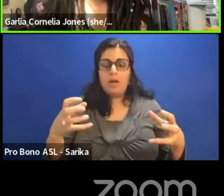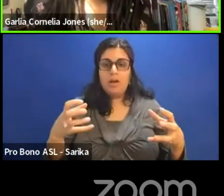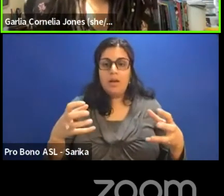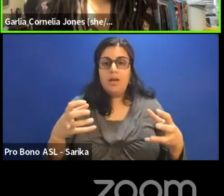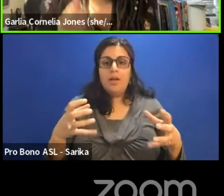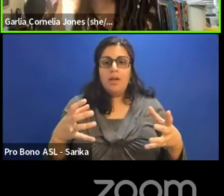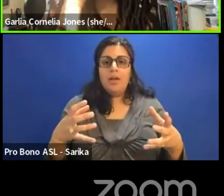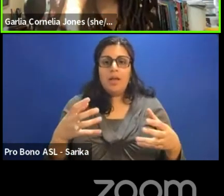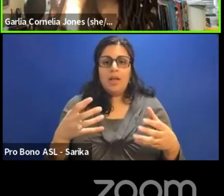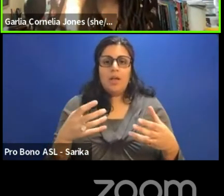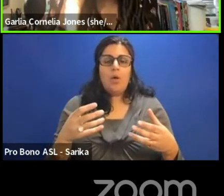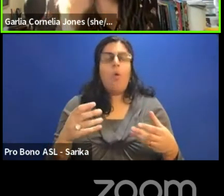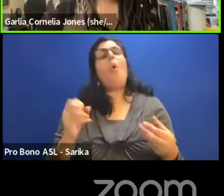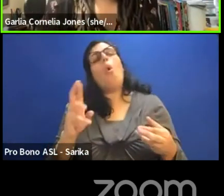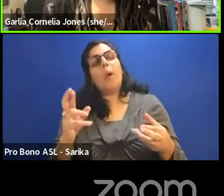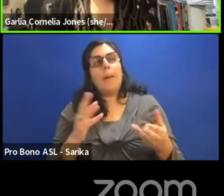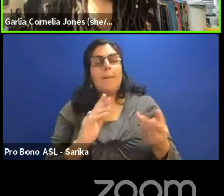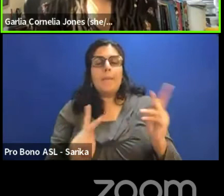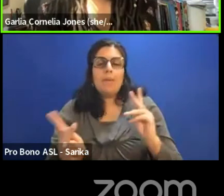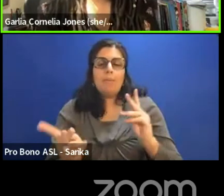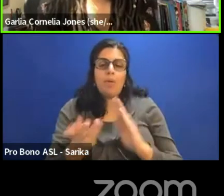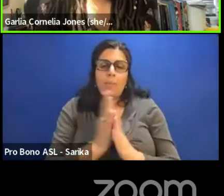becoming parents around